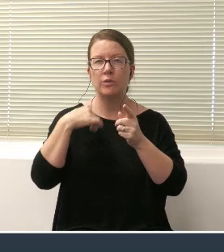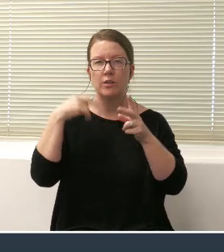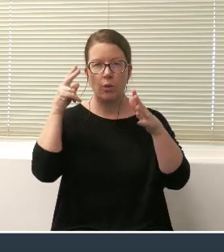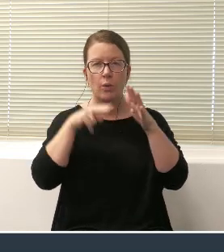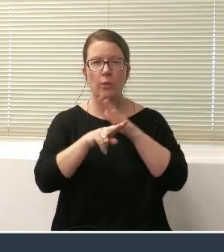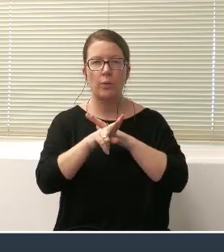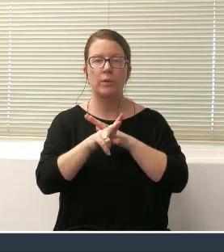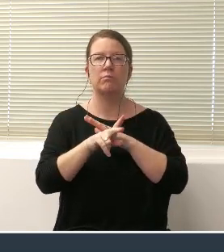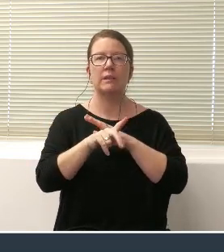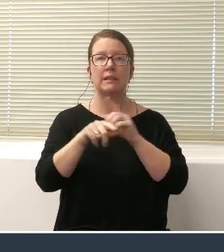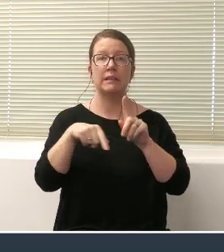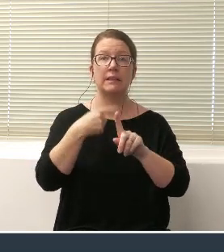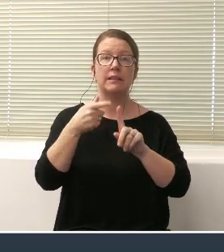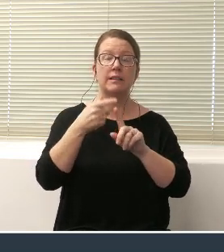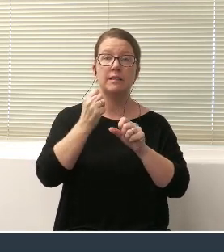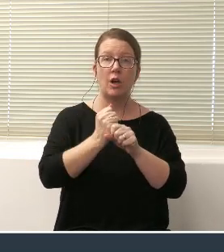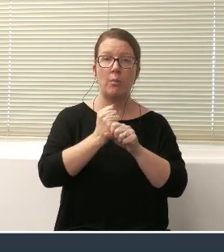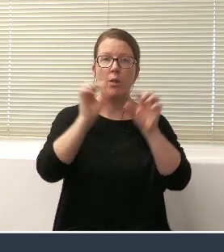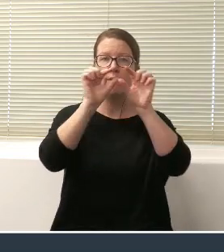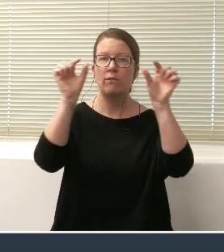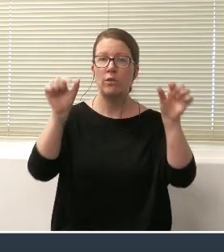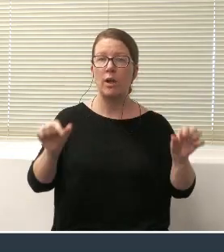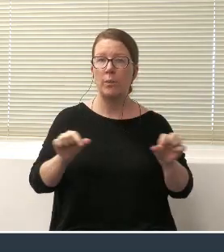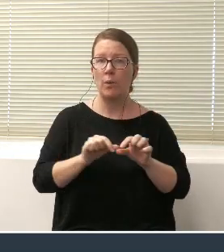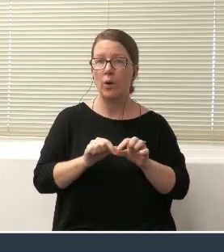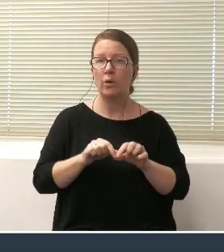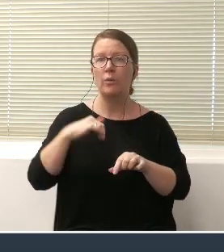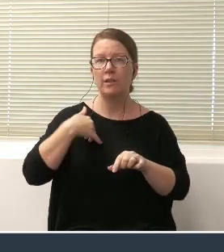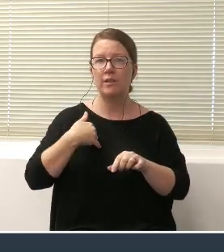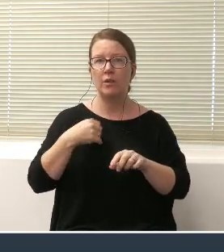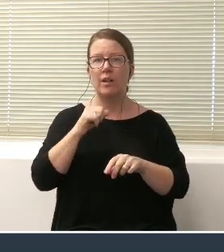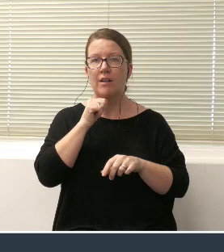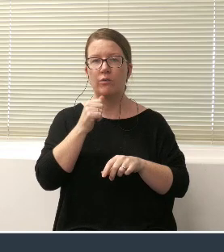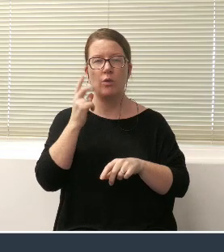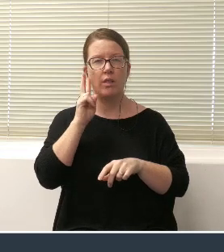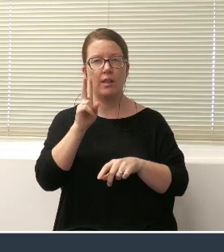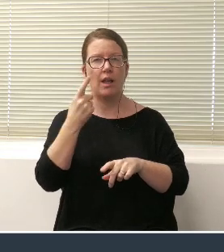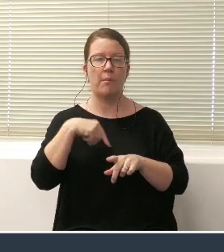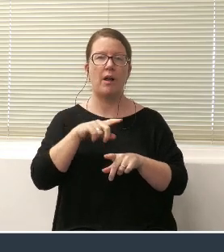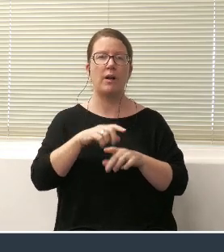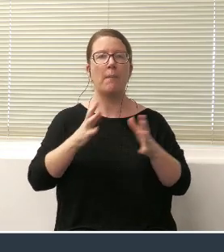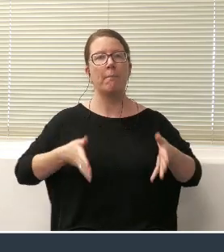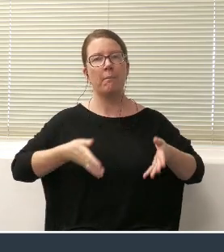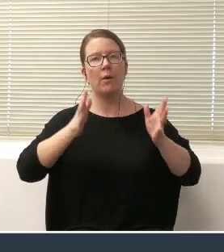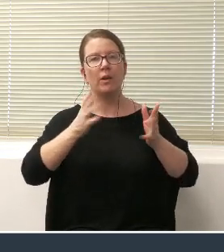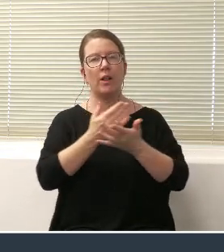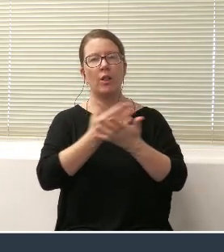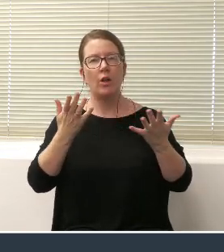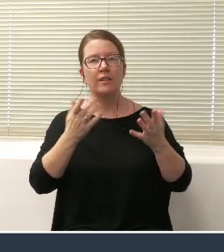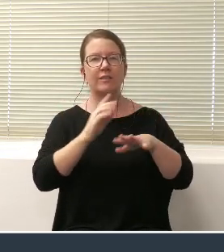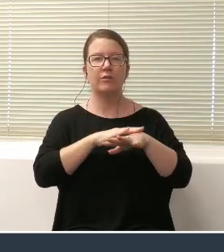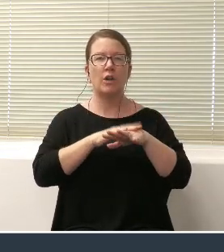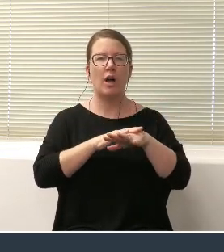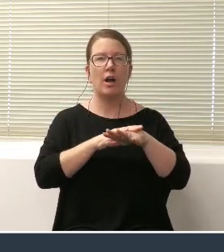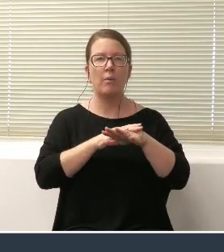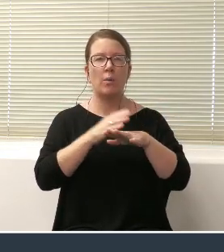such as the framework for it. So if you consider, say, building a building, often there's a lot of time spent on the foundations because if you've got shaky